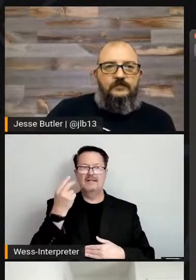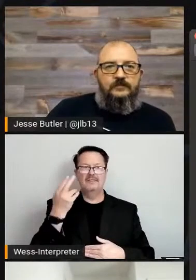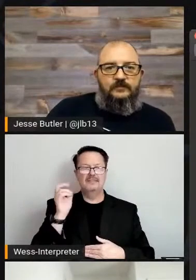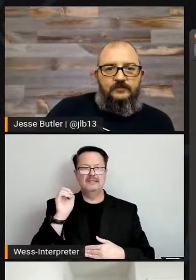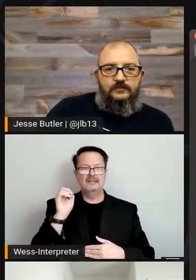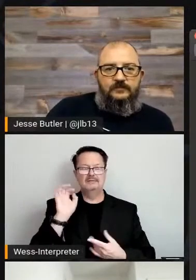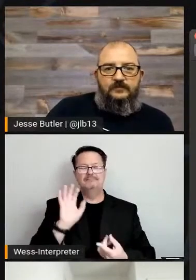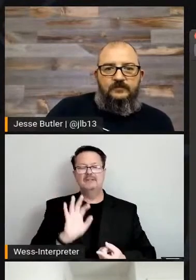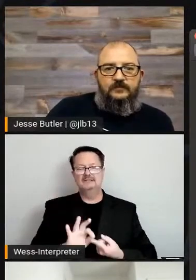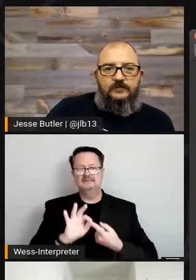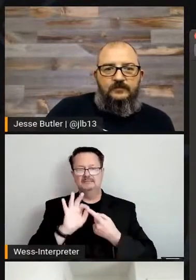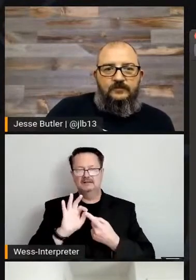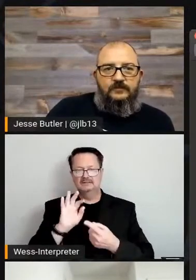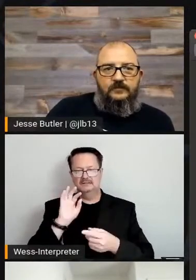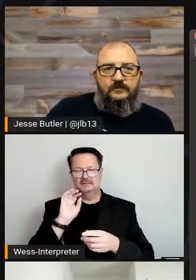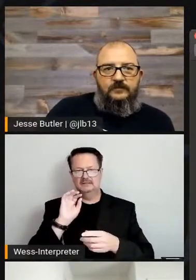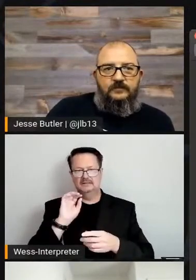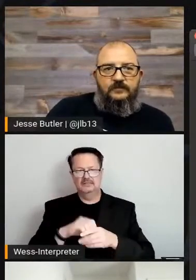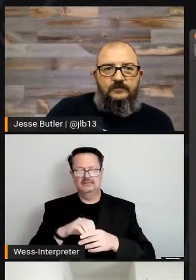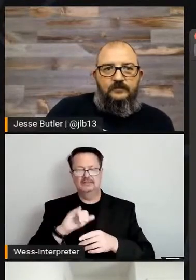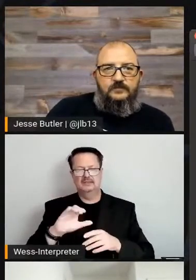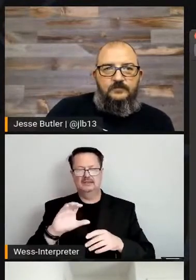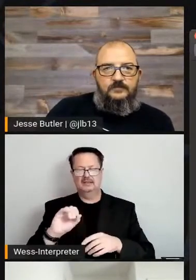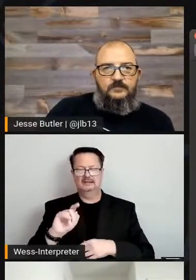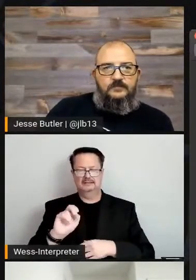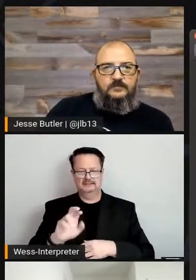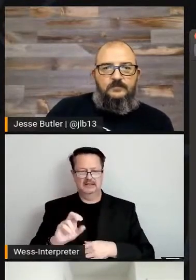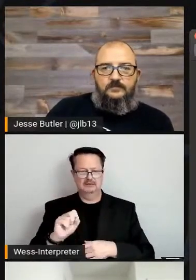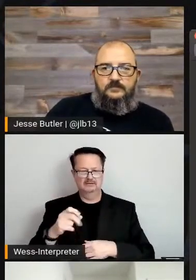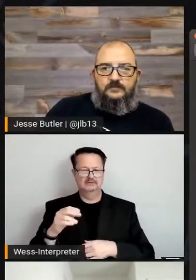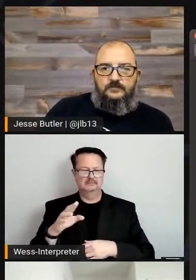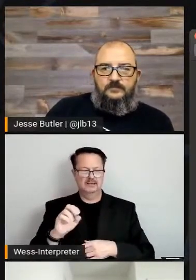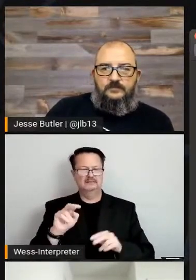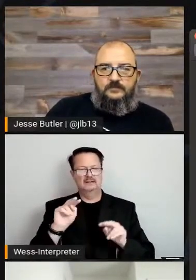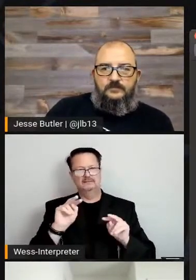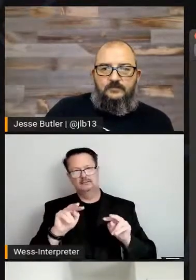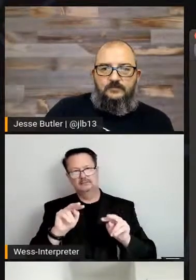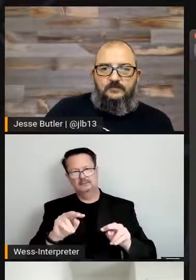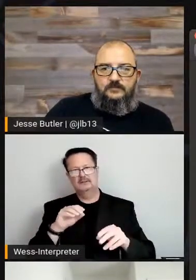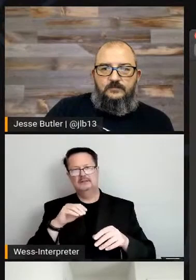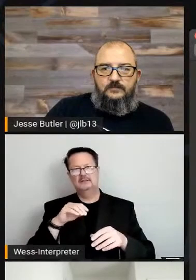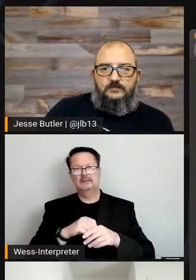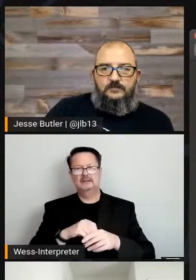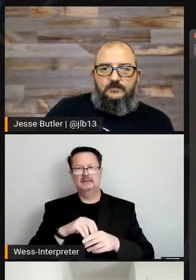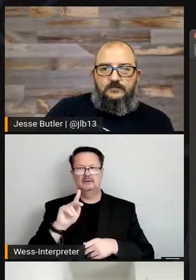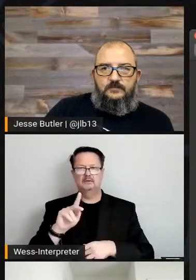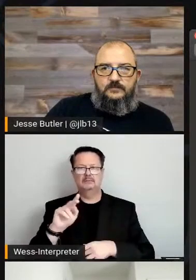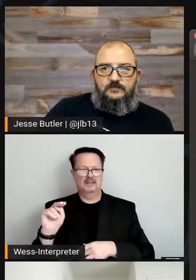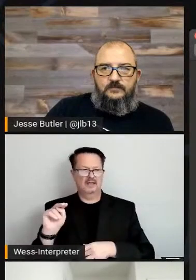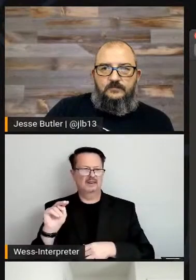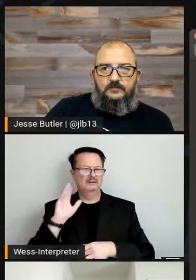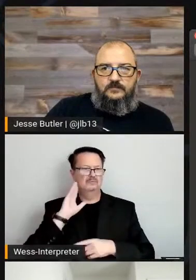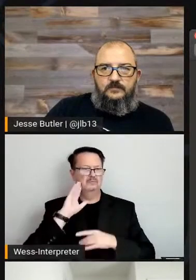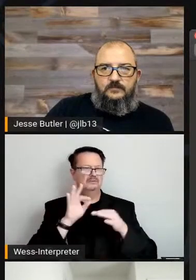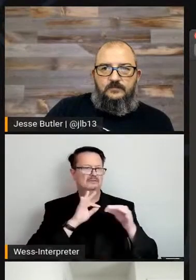especially in the container space, observability in Kubernetes is something we are going to be diving into